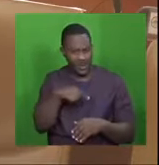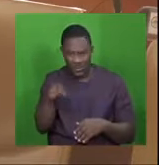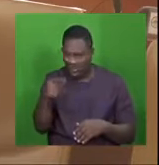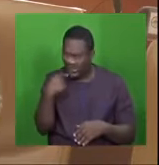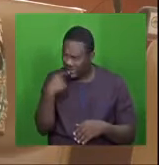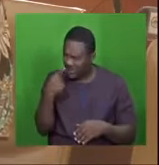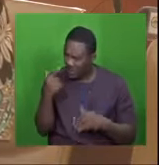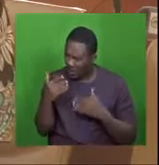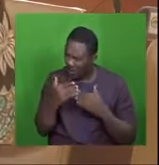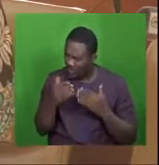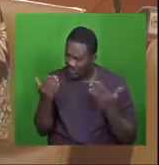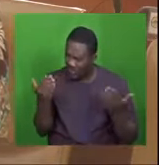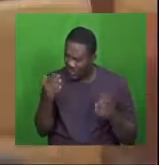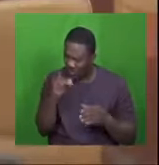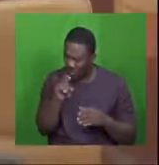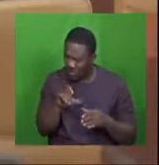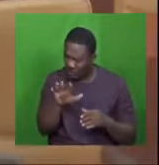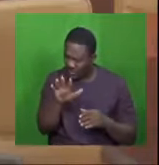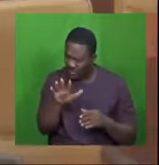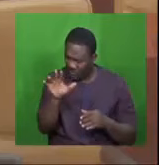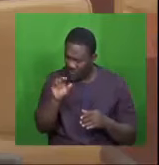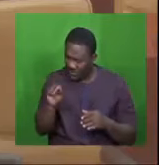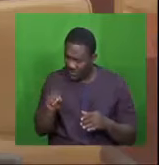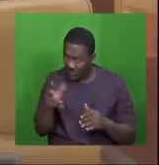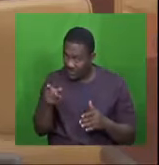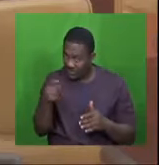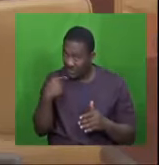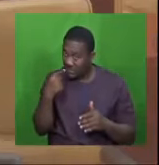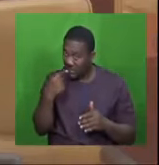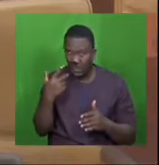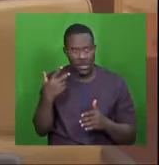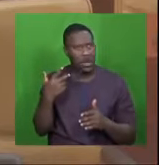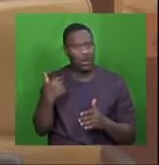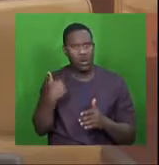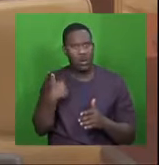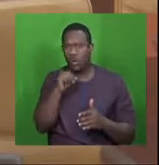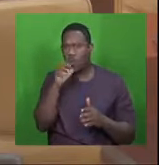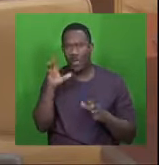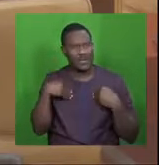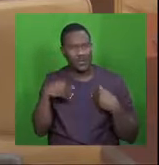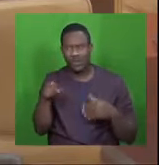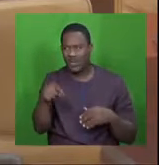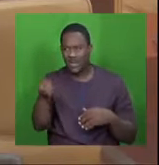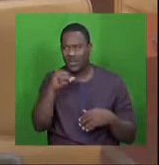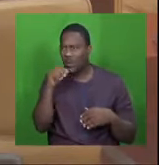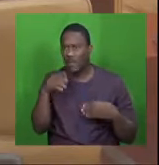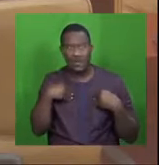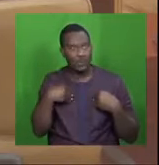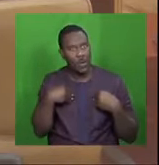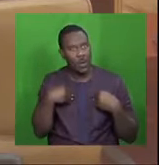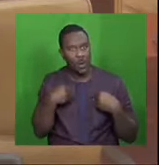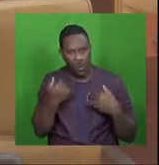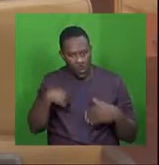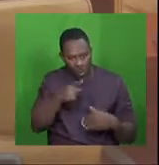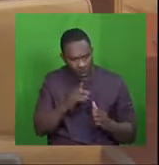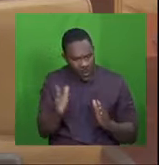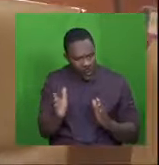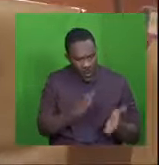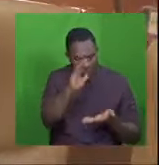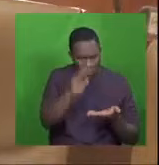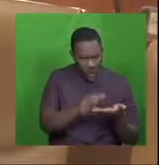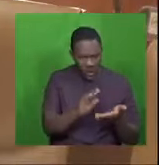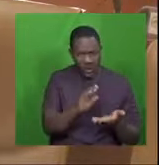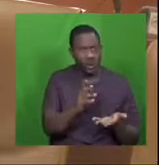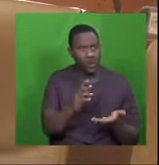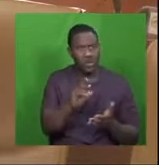he will resist every attempt to reduce the e-levy, because that is the measure we have brought to this country. Yes, Mr. Speaker, the measure we have brought to